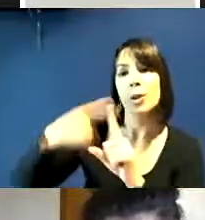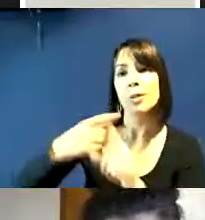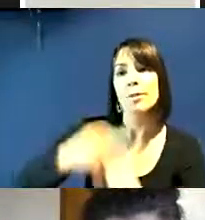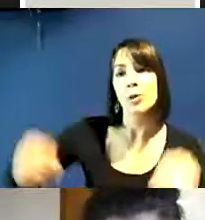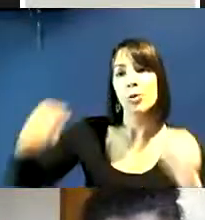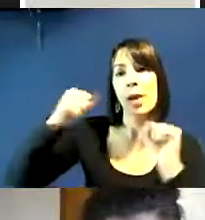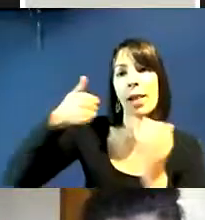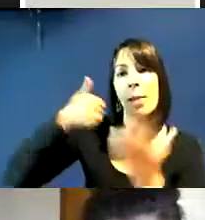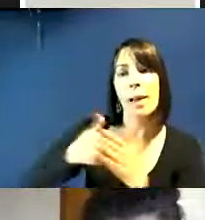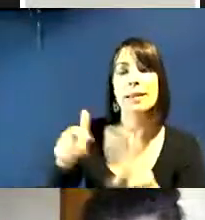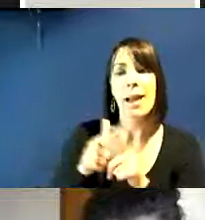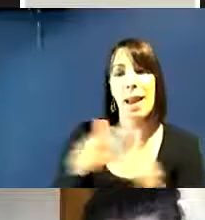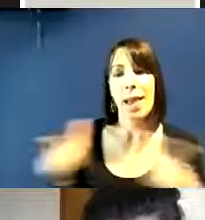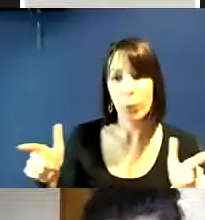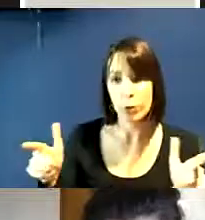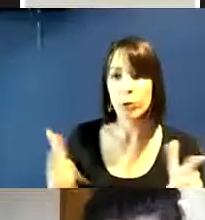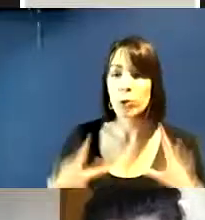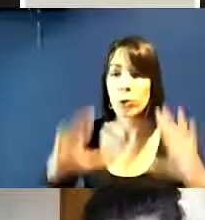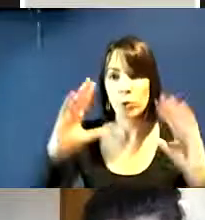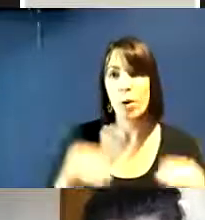disabilities.